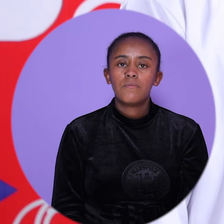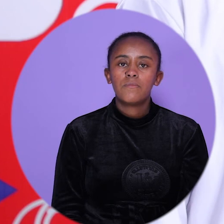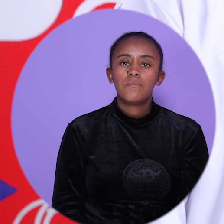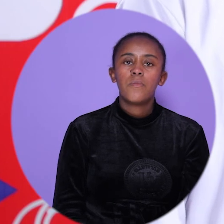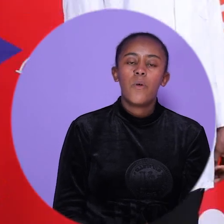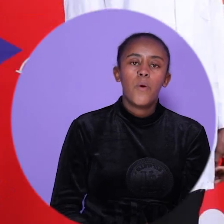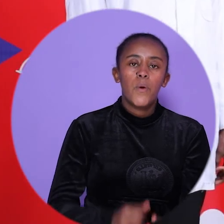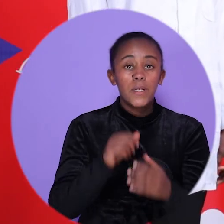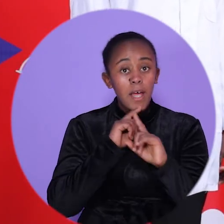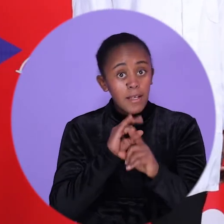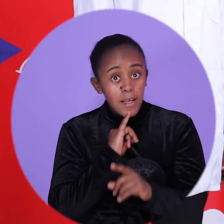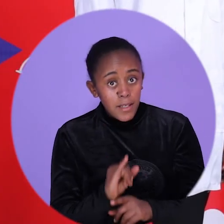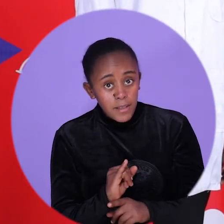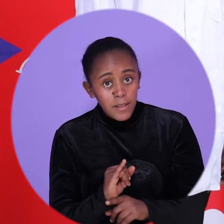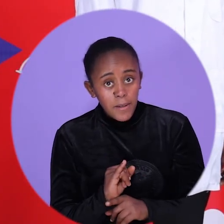Well done. The answer is